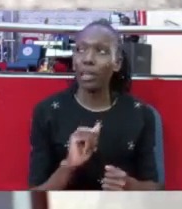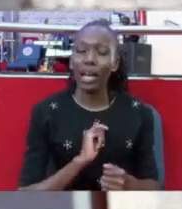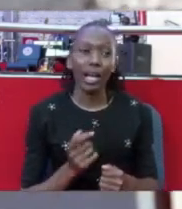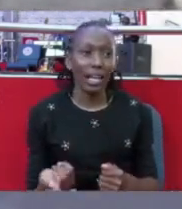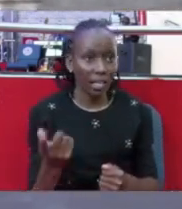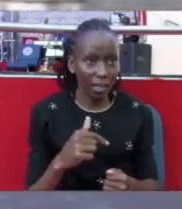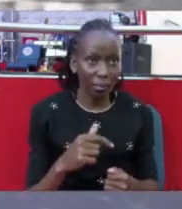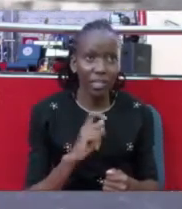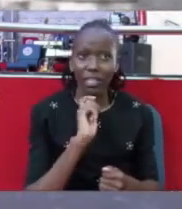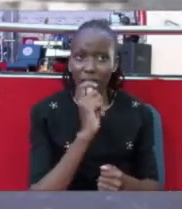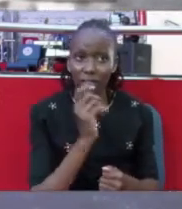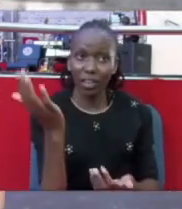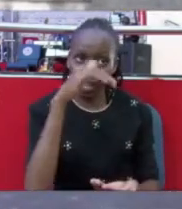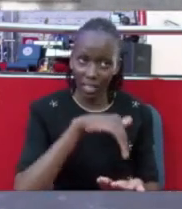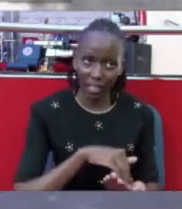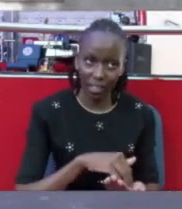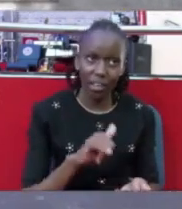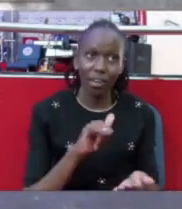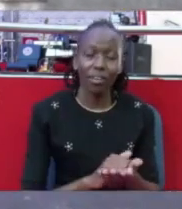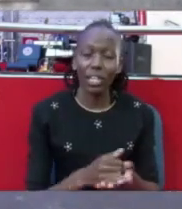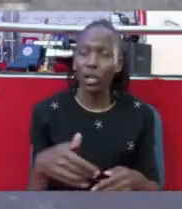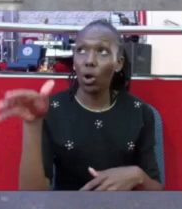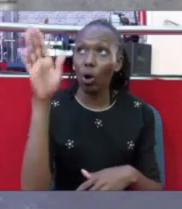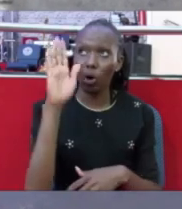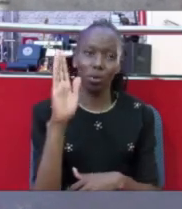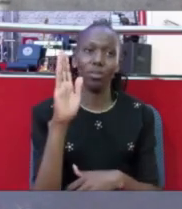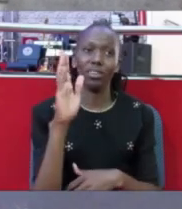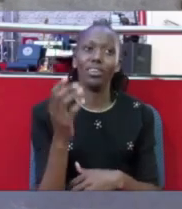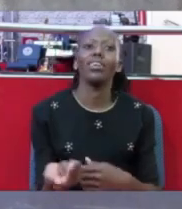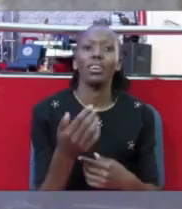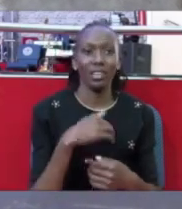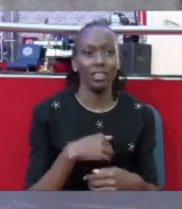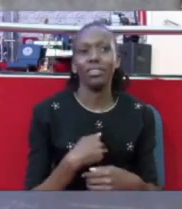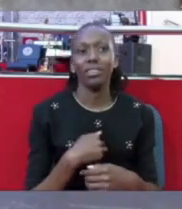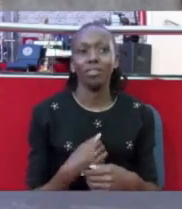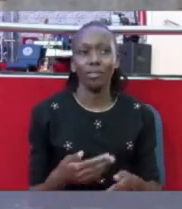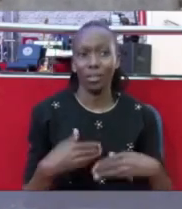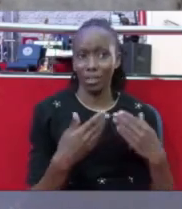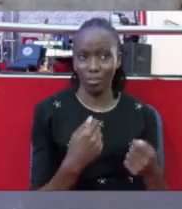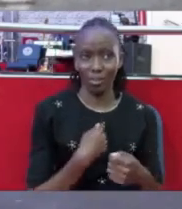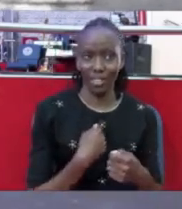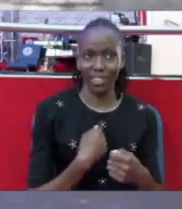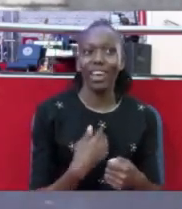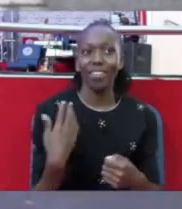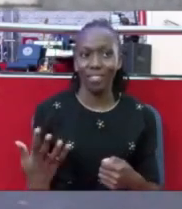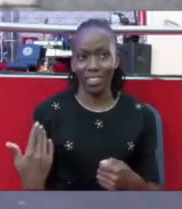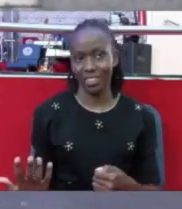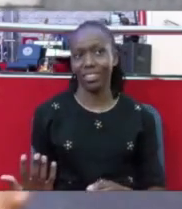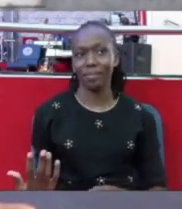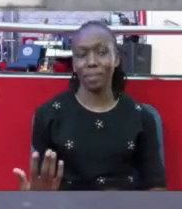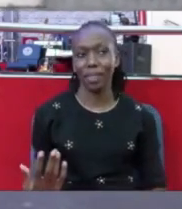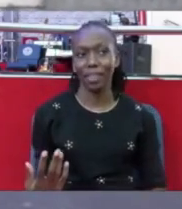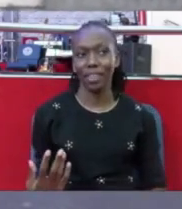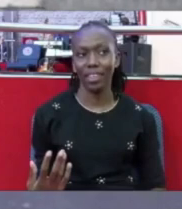tena. That the Lord again had given me something else. Kwamba Mungu tena alikuwa amenipa kitu kingine. And I still came again and I said